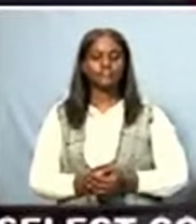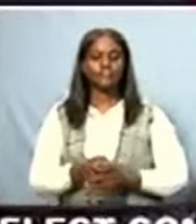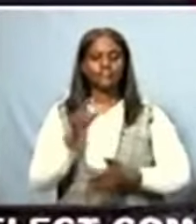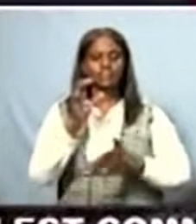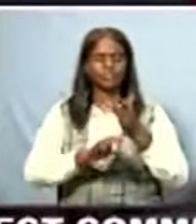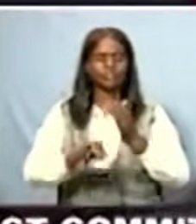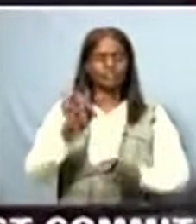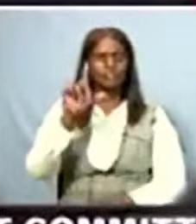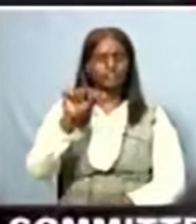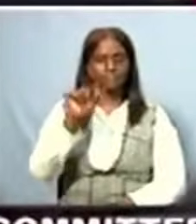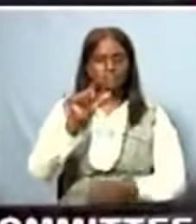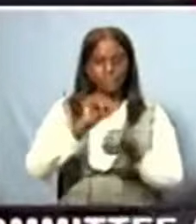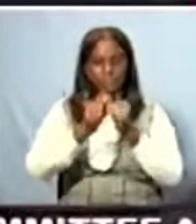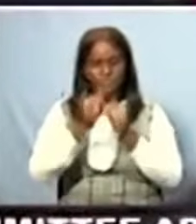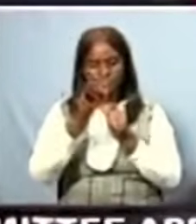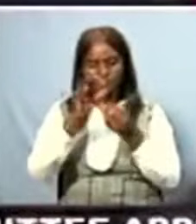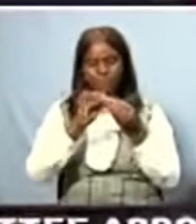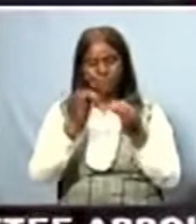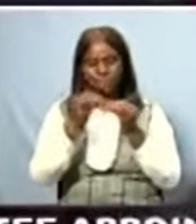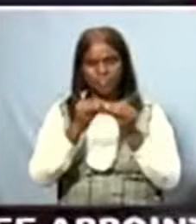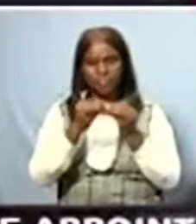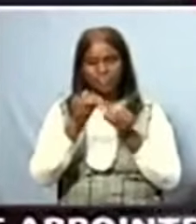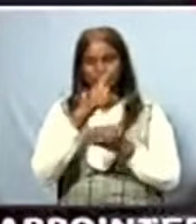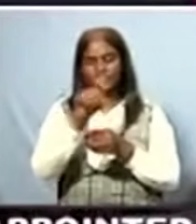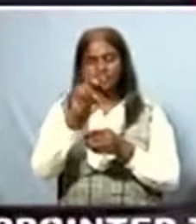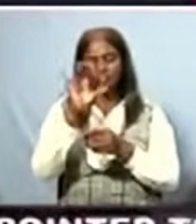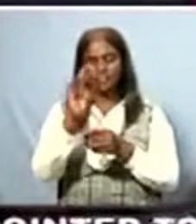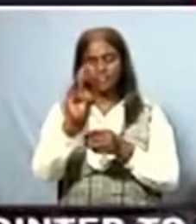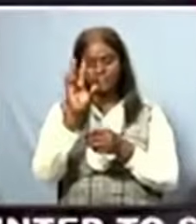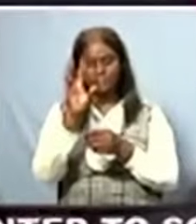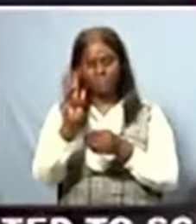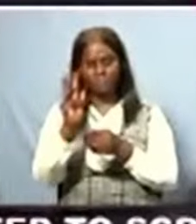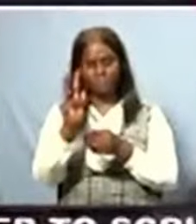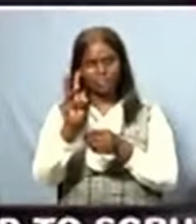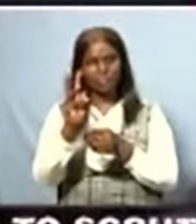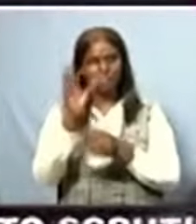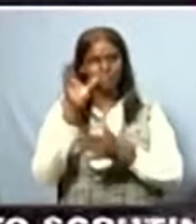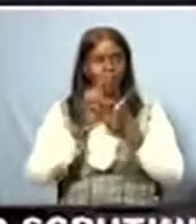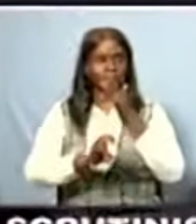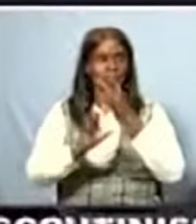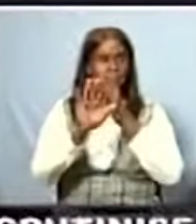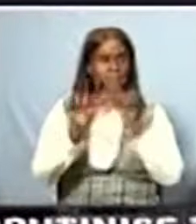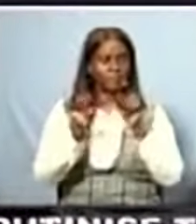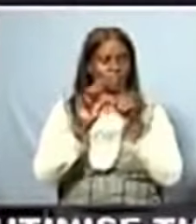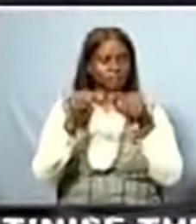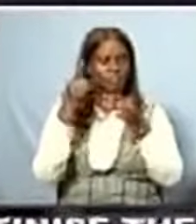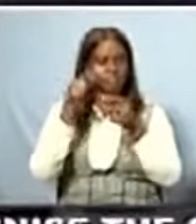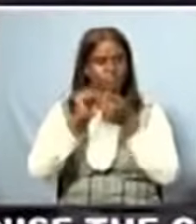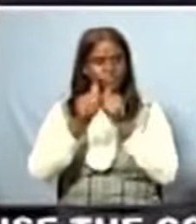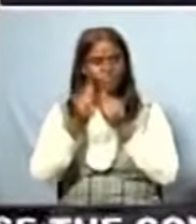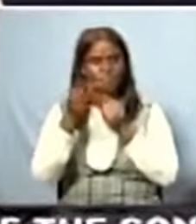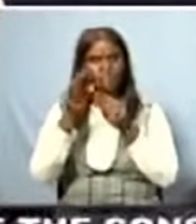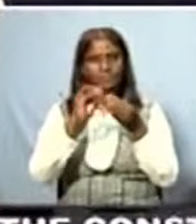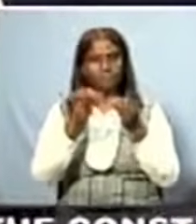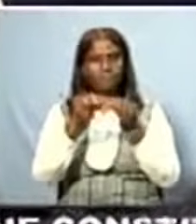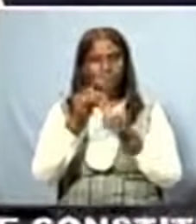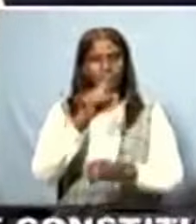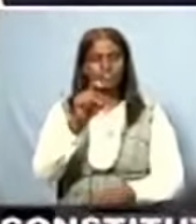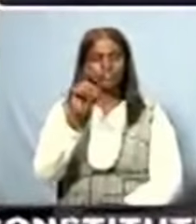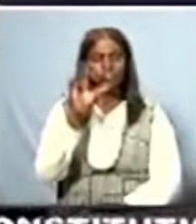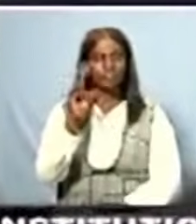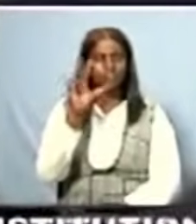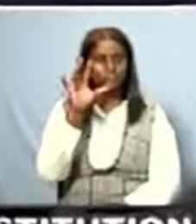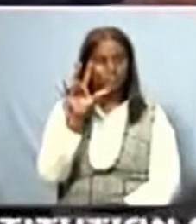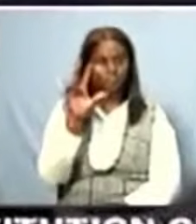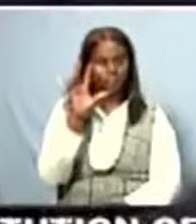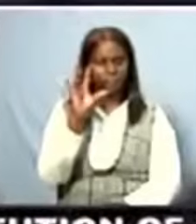Clause 20, amendment of Article 176. The clause provides for the amendment of Article